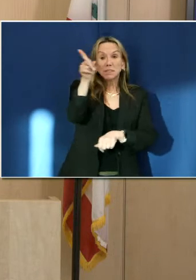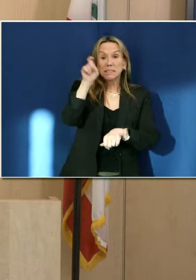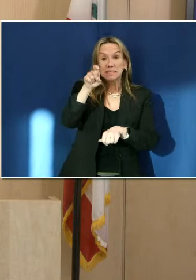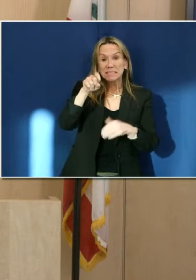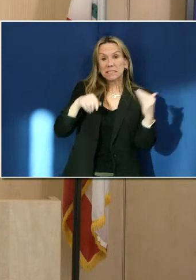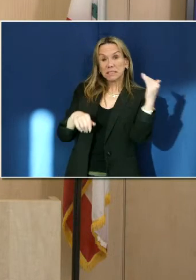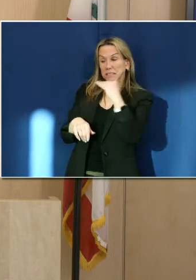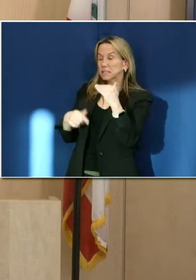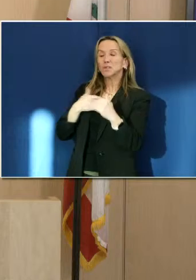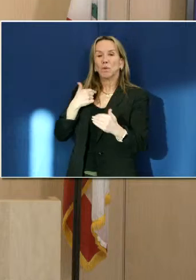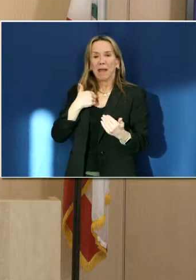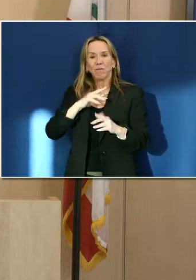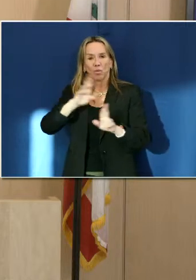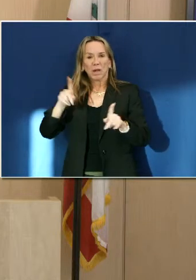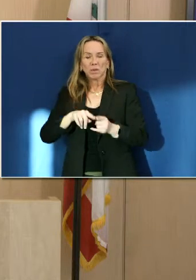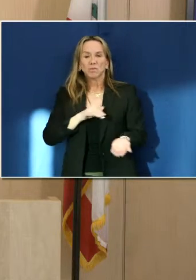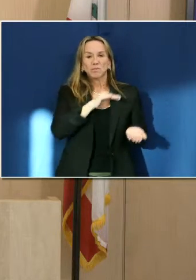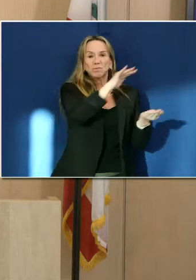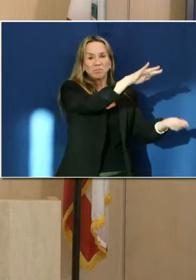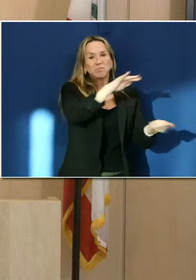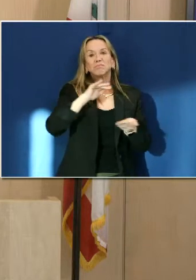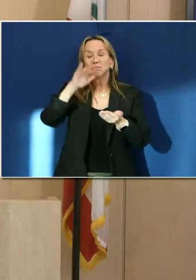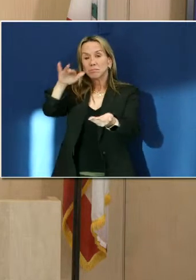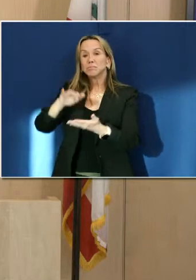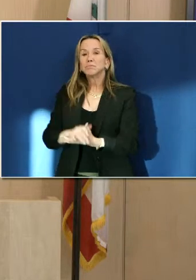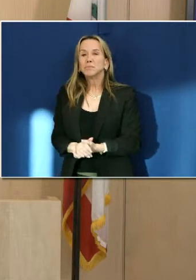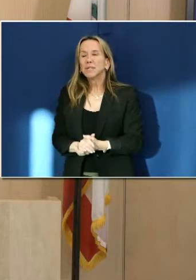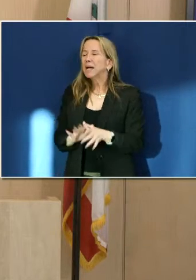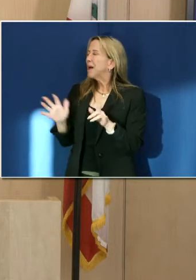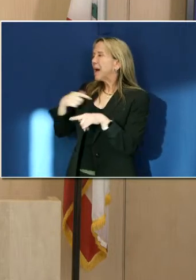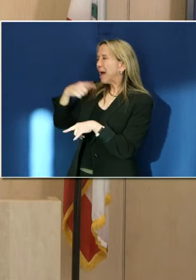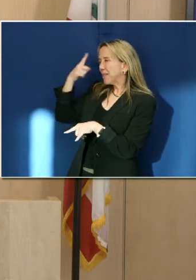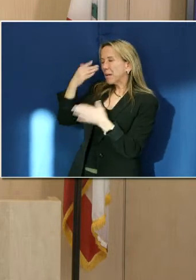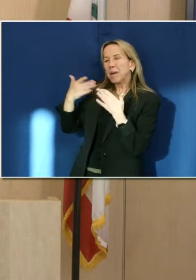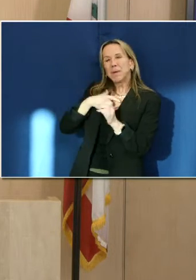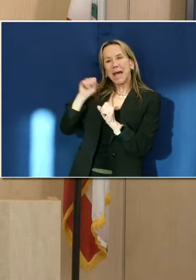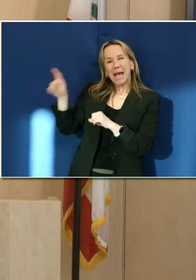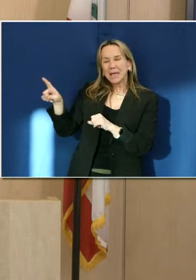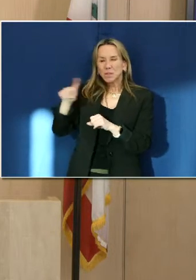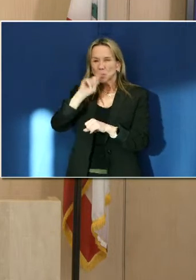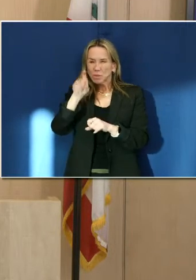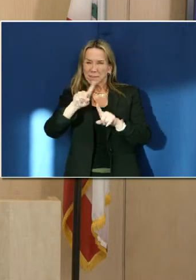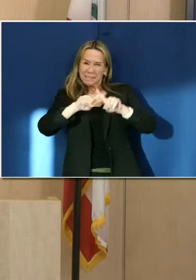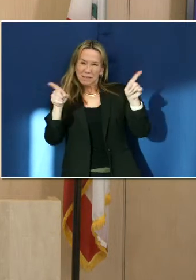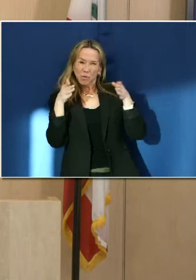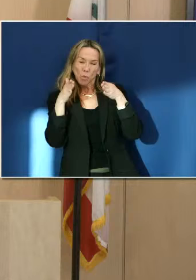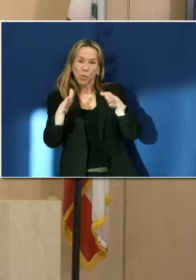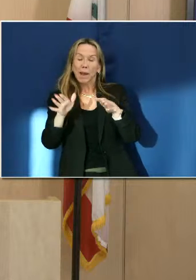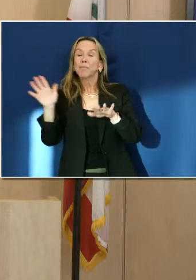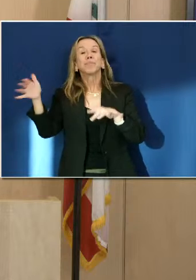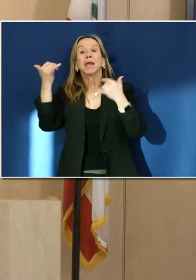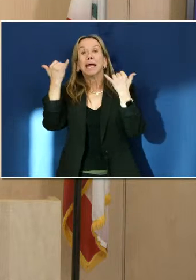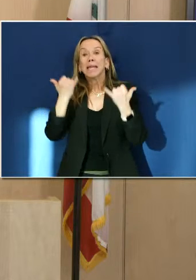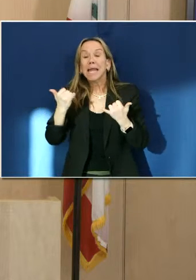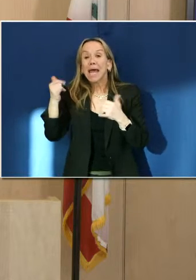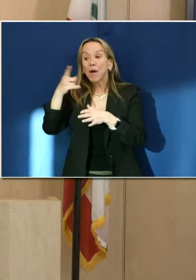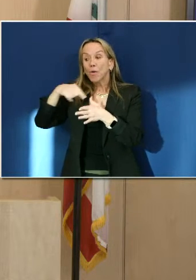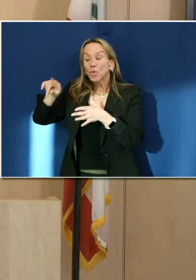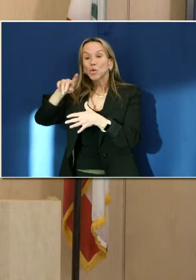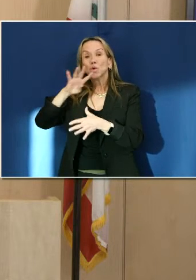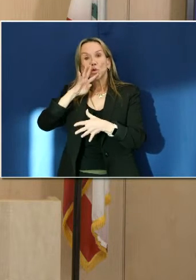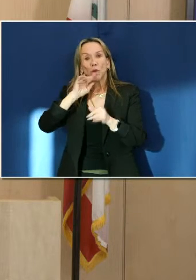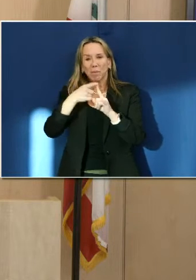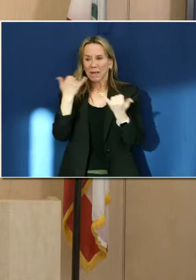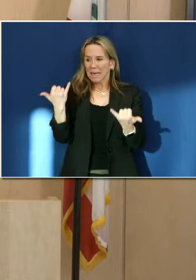that equipment. I think maybe I should rephrase it. So, given how little capacity, I guess, there is